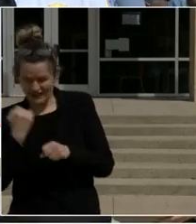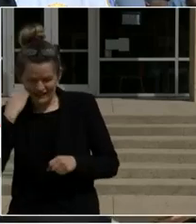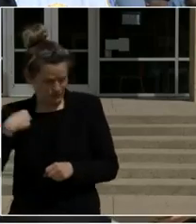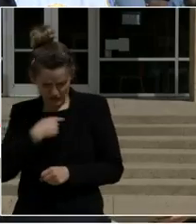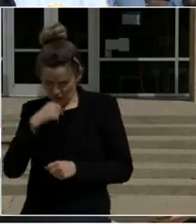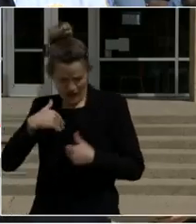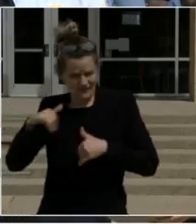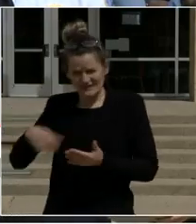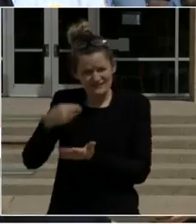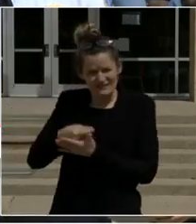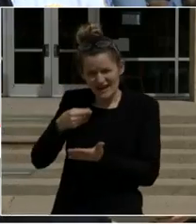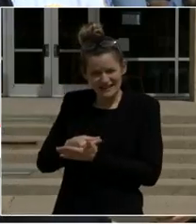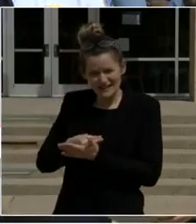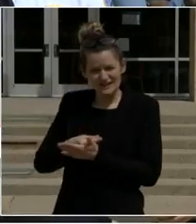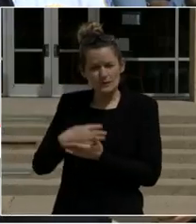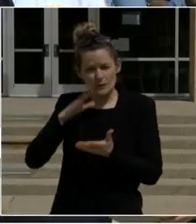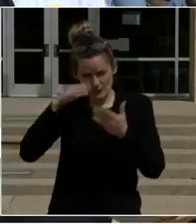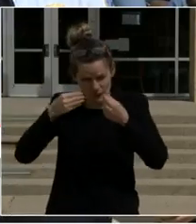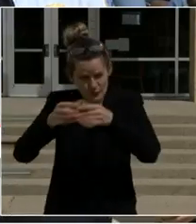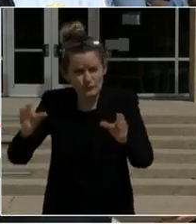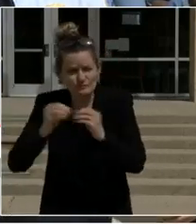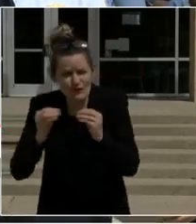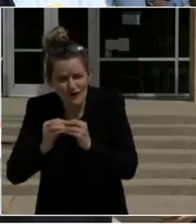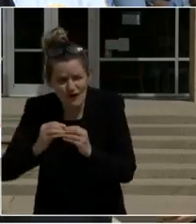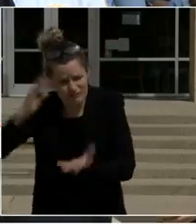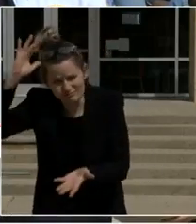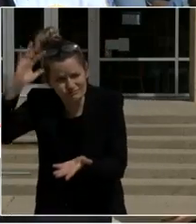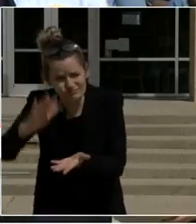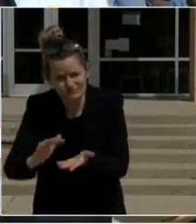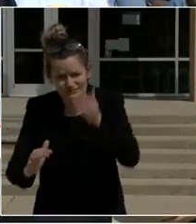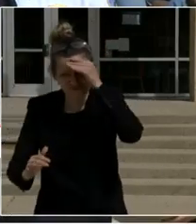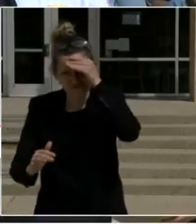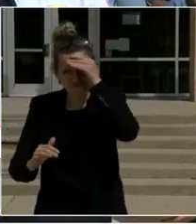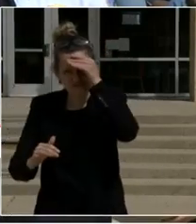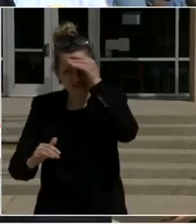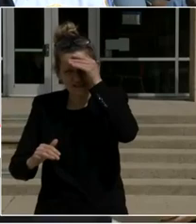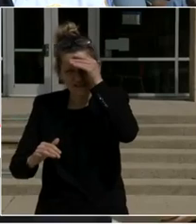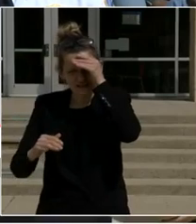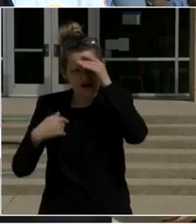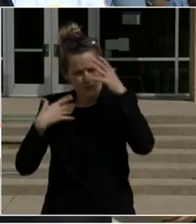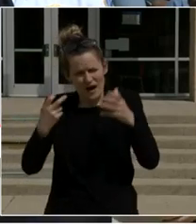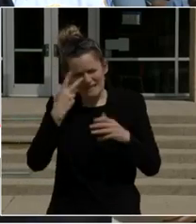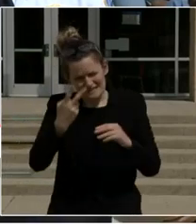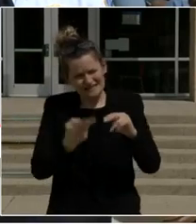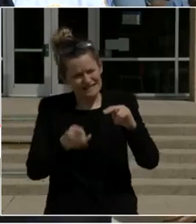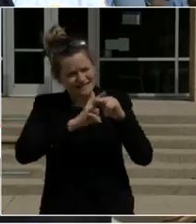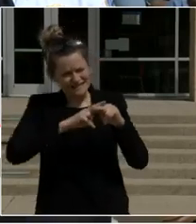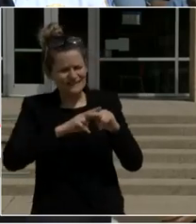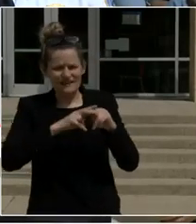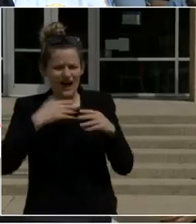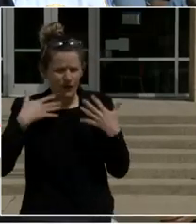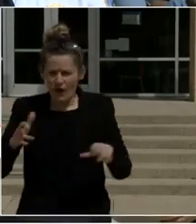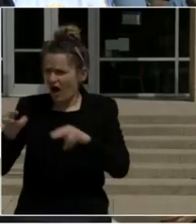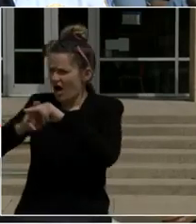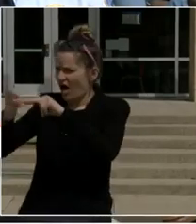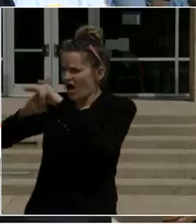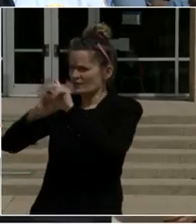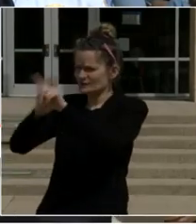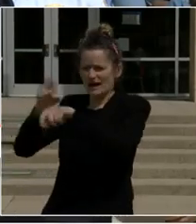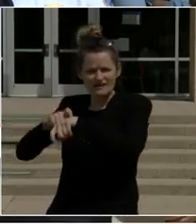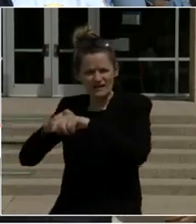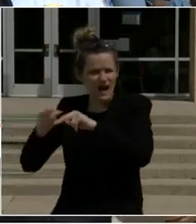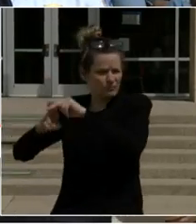to 3,200 police officers. And we're going to have increased response times and more crime. That's what I'm telling you.